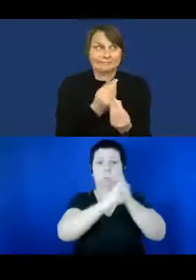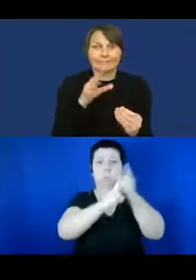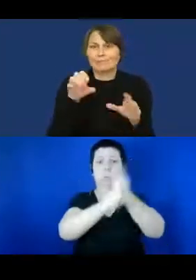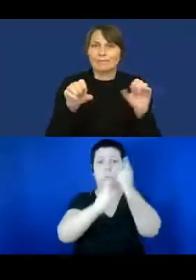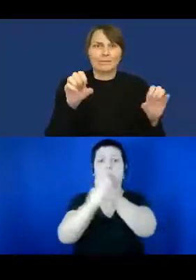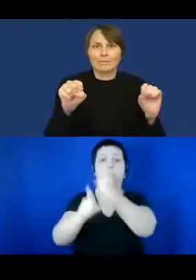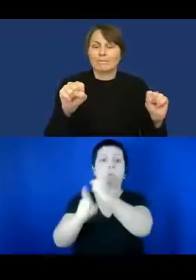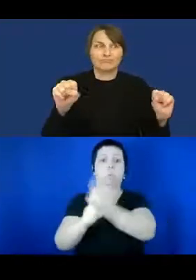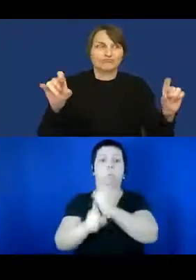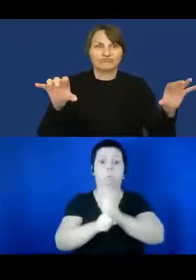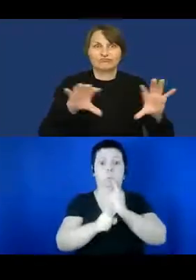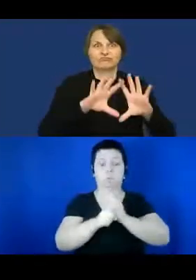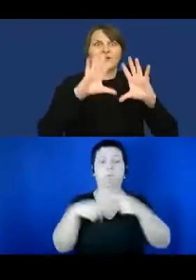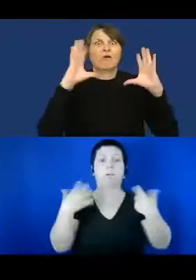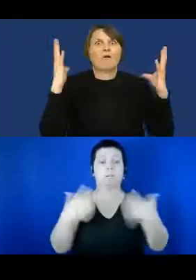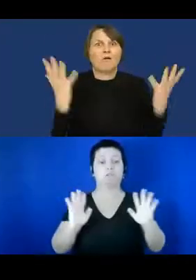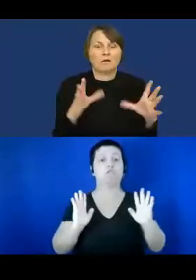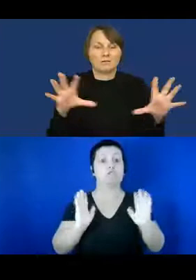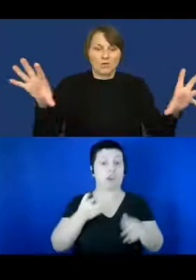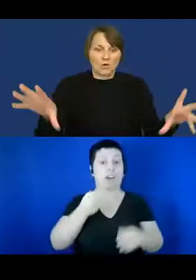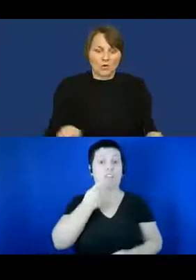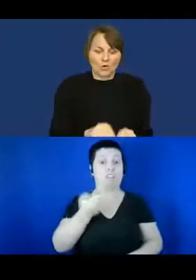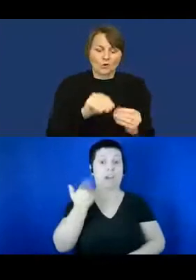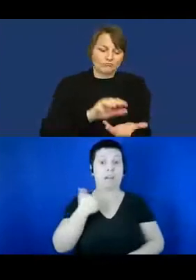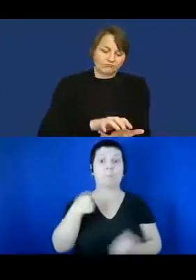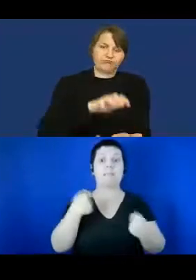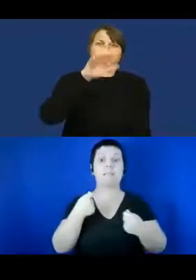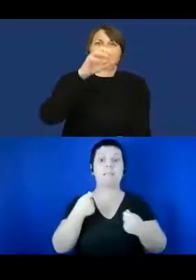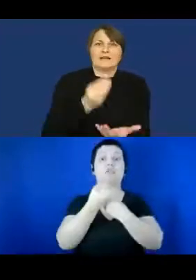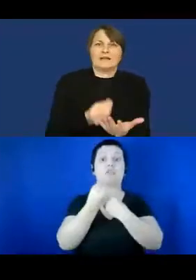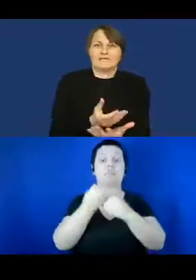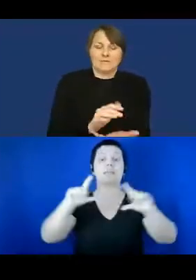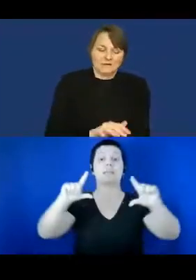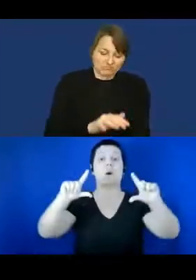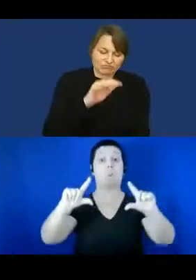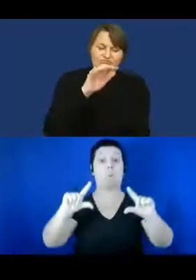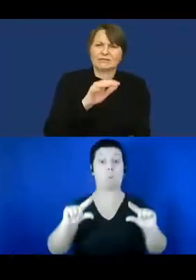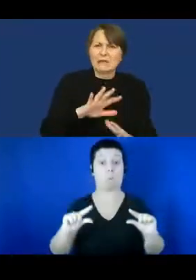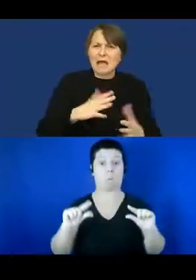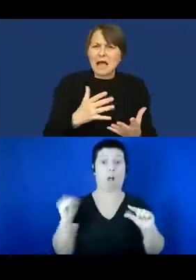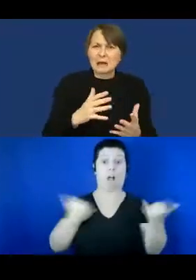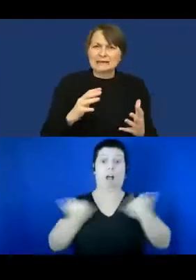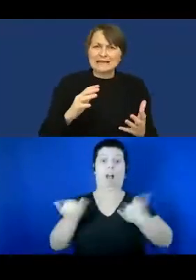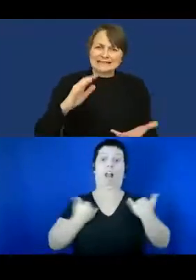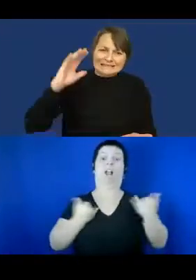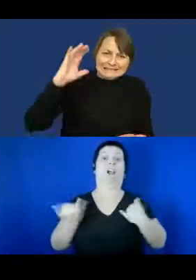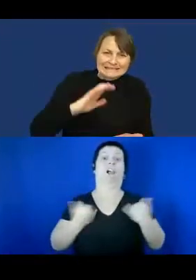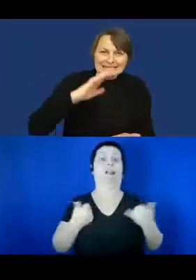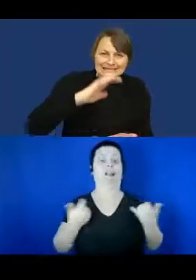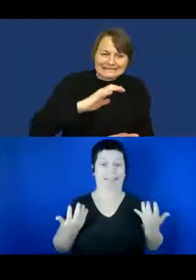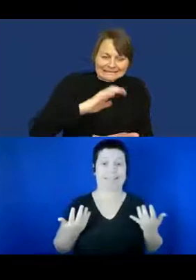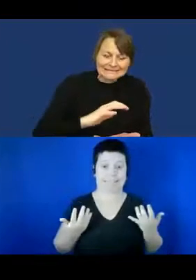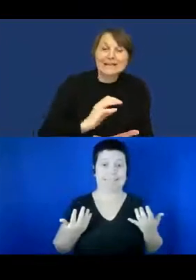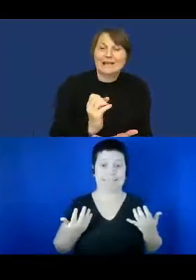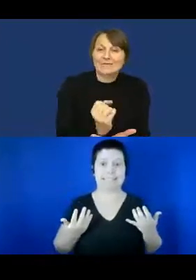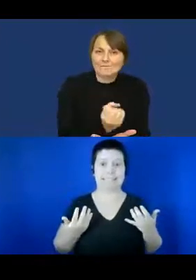reduce the amount of information that is being sent to the user. That is, there's lots of stuff that the user